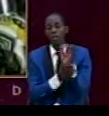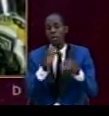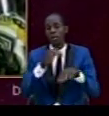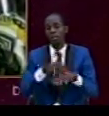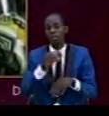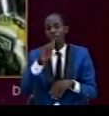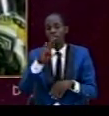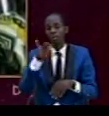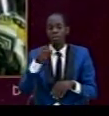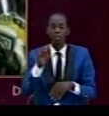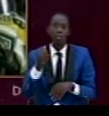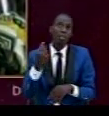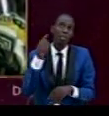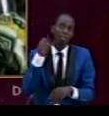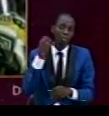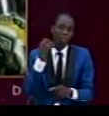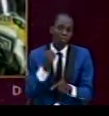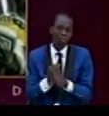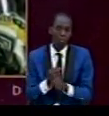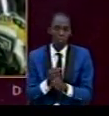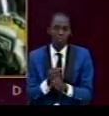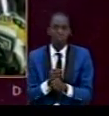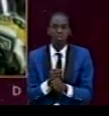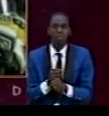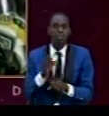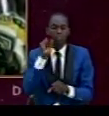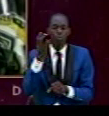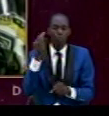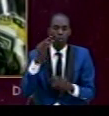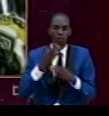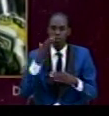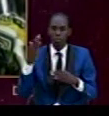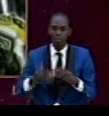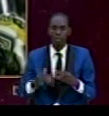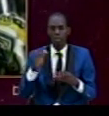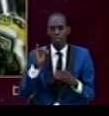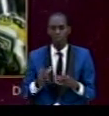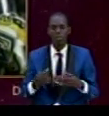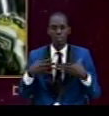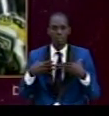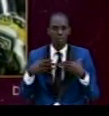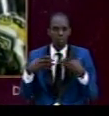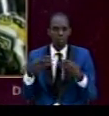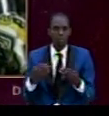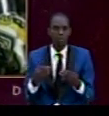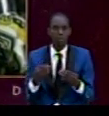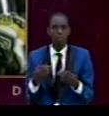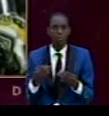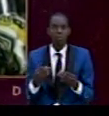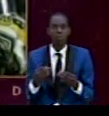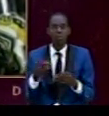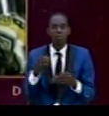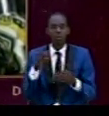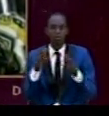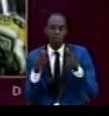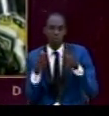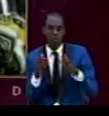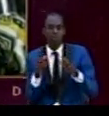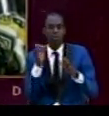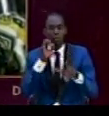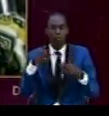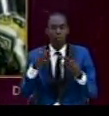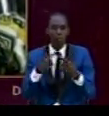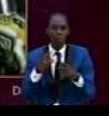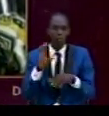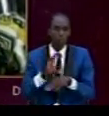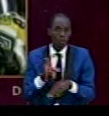24, I was totally healed. On the second day of the program, 25th, I went to the church. I went